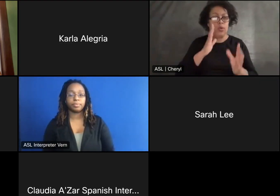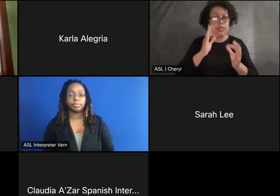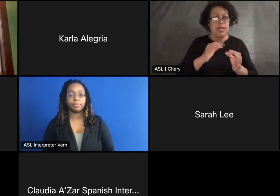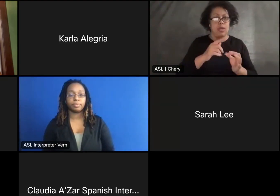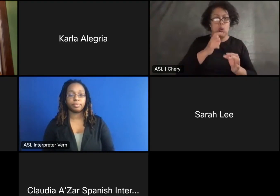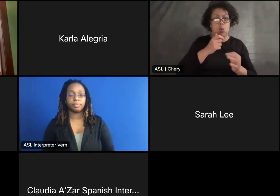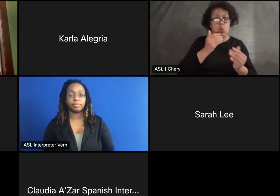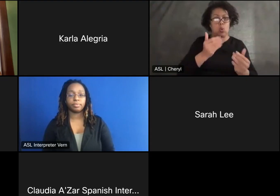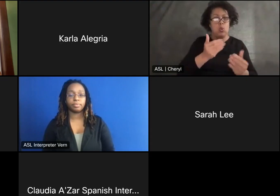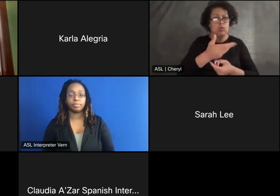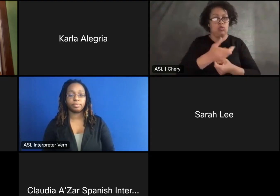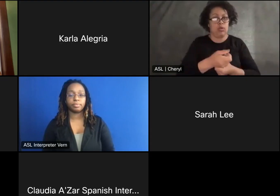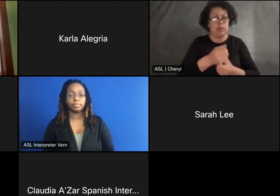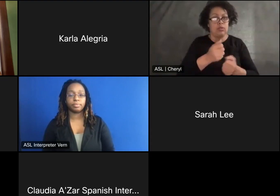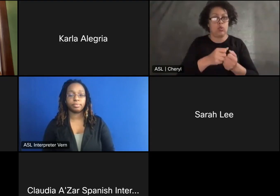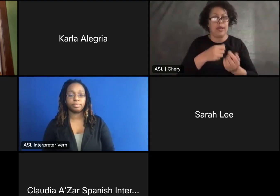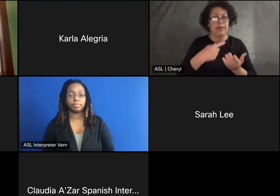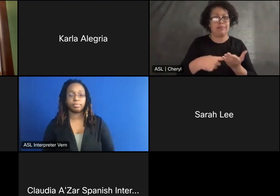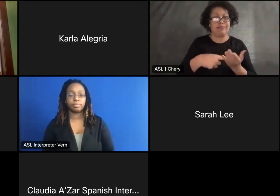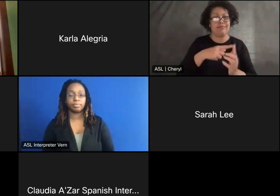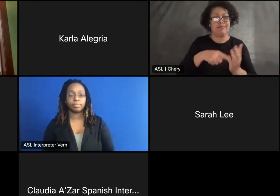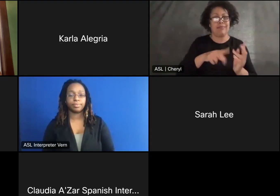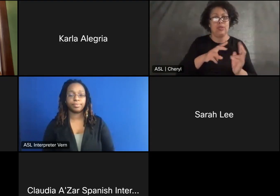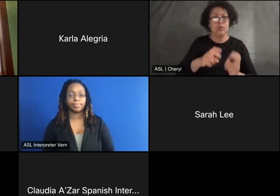these conversations.